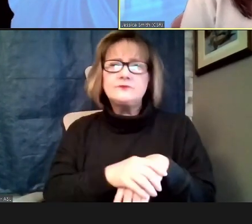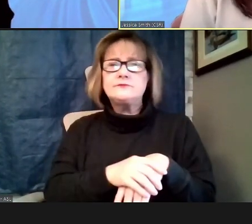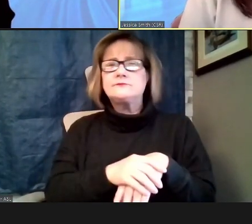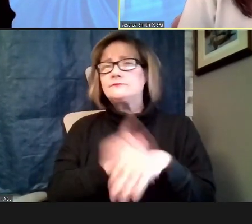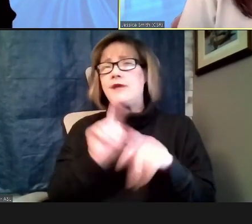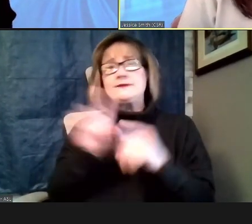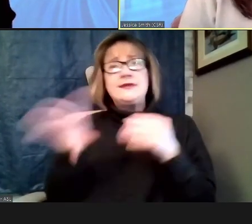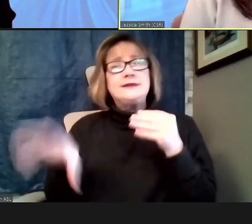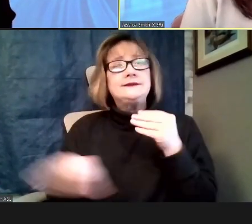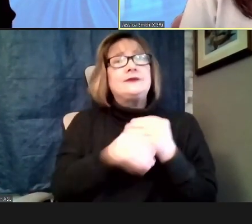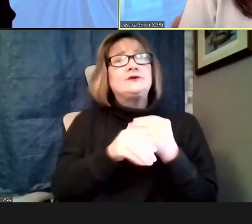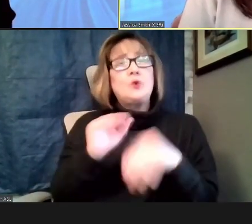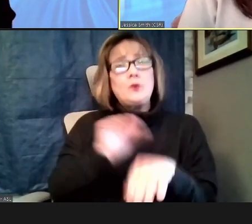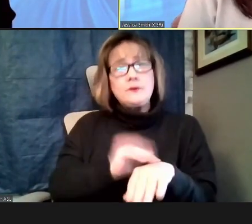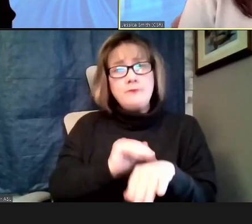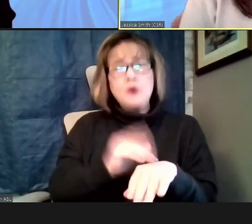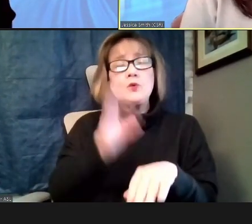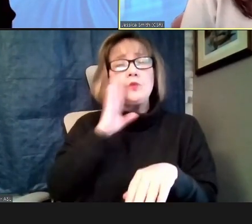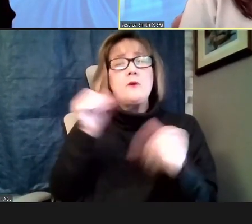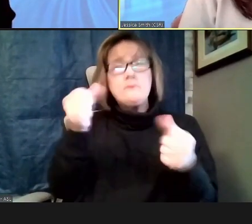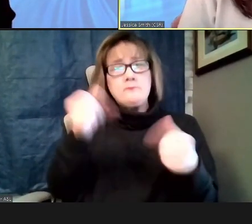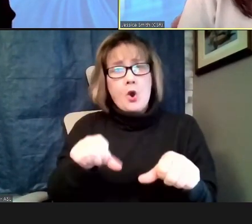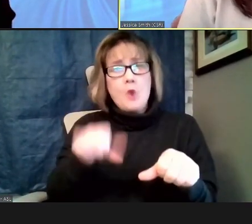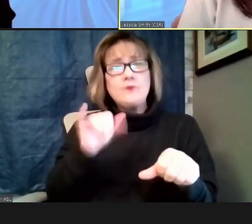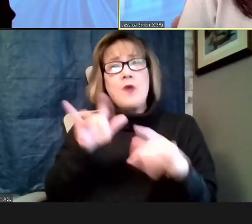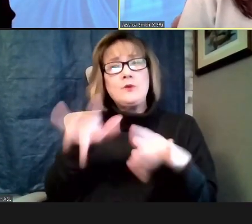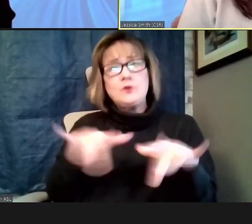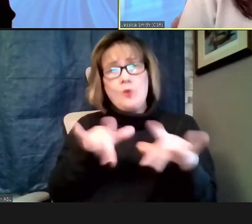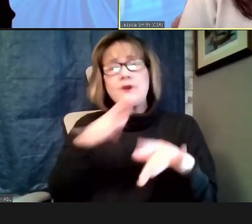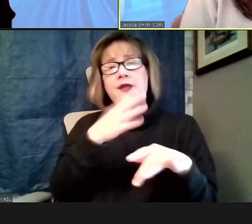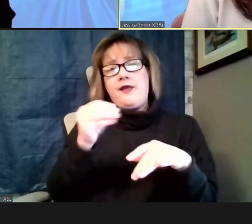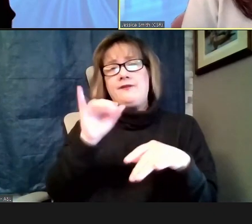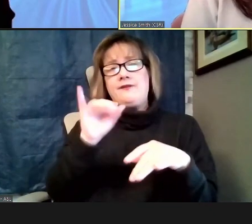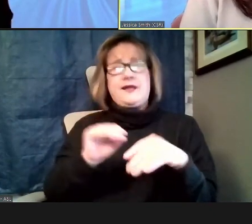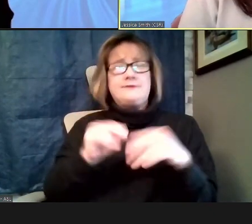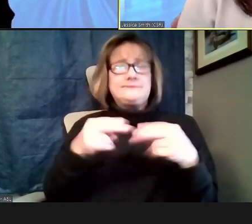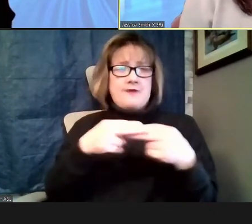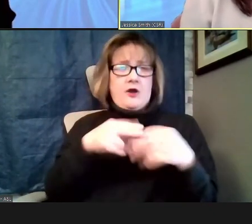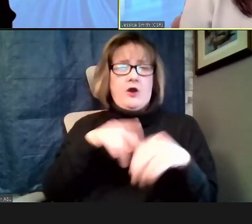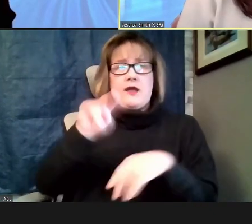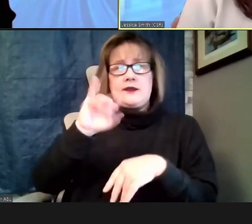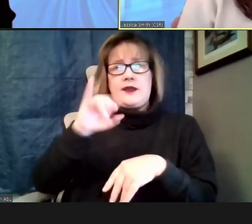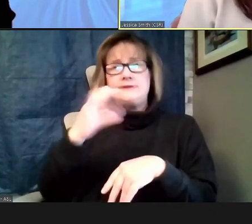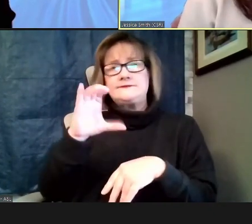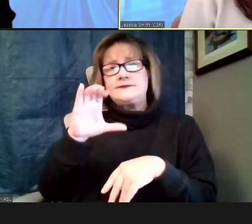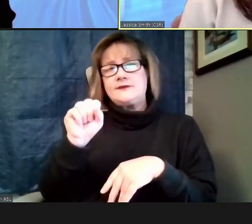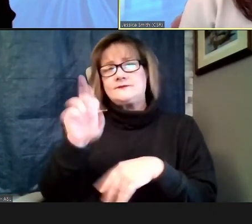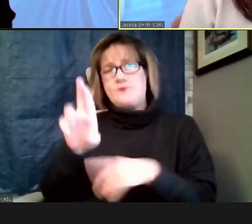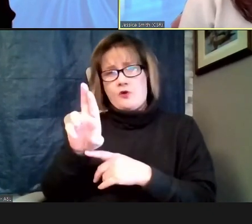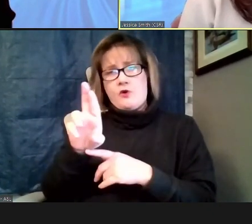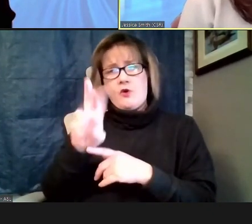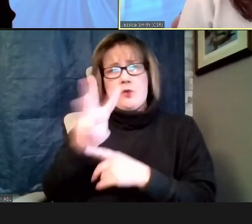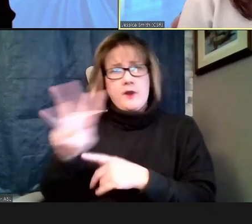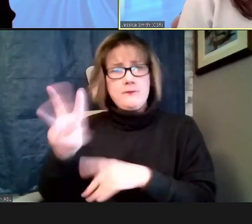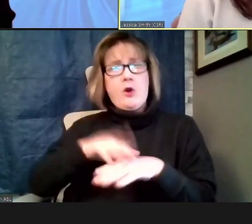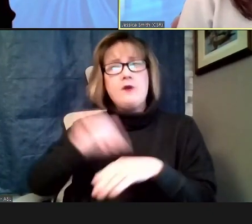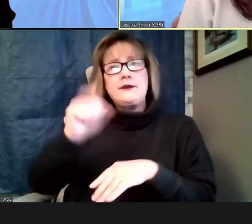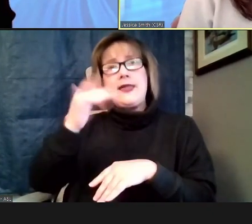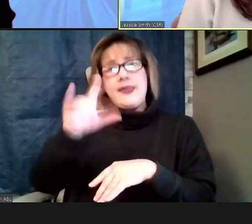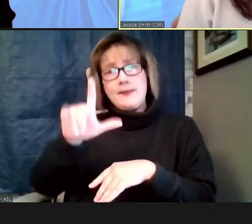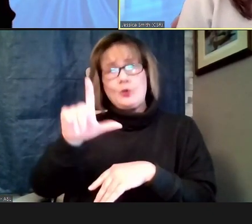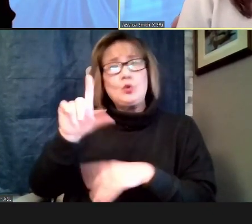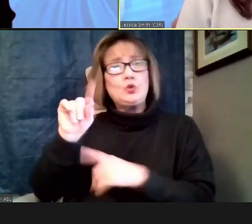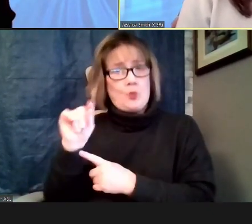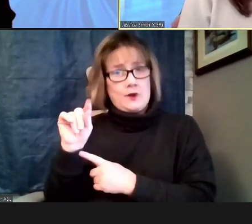additional reminder, we're going to post the recording and the slides on the NIH CSR website on April 20th.